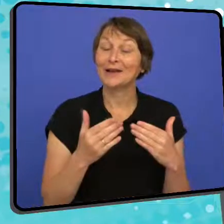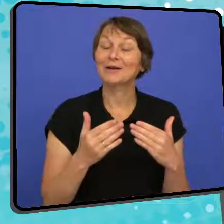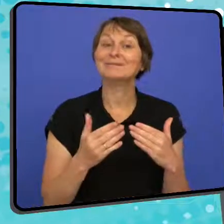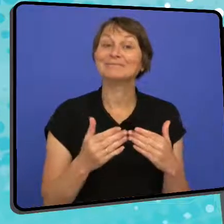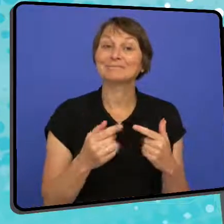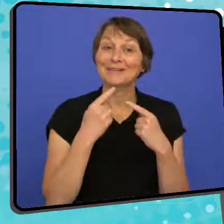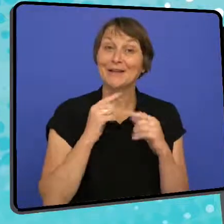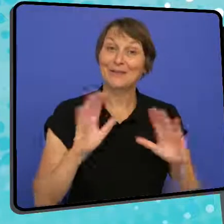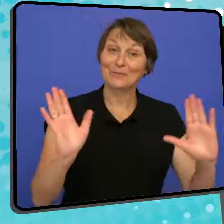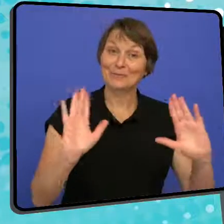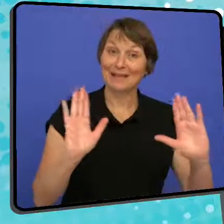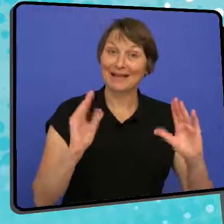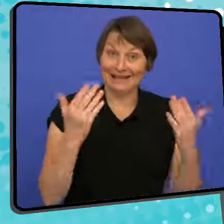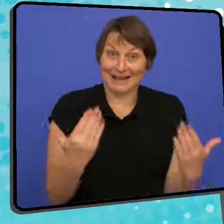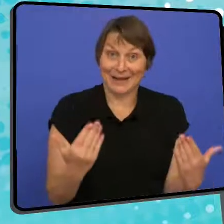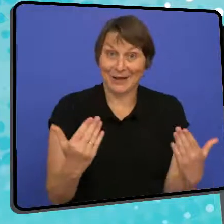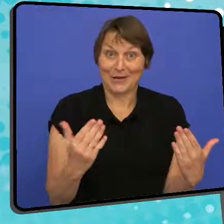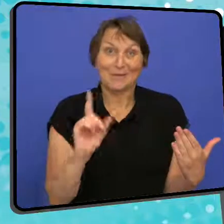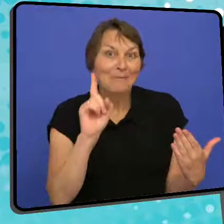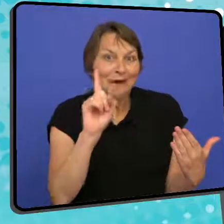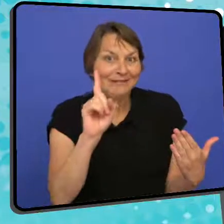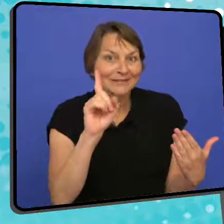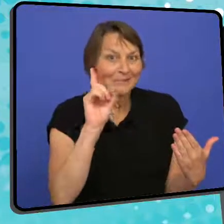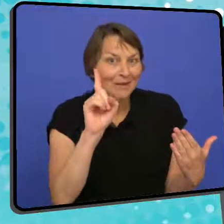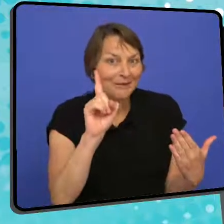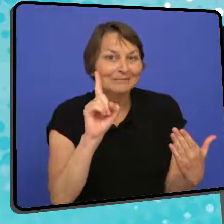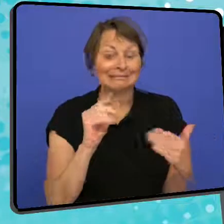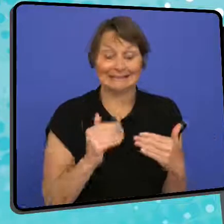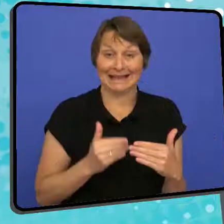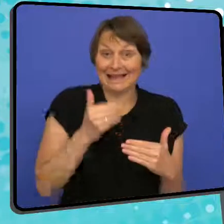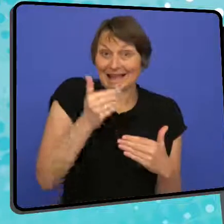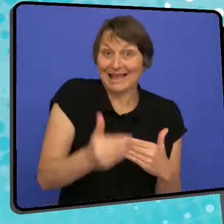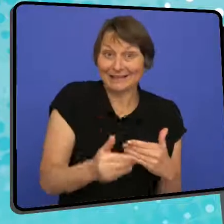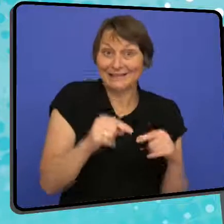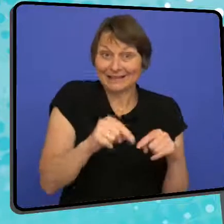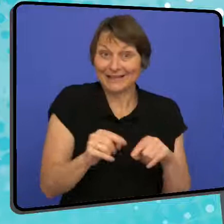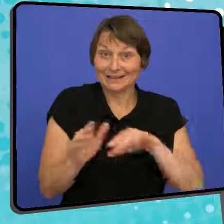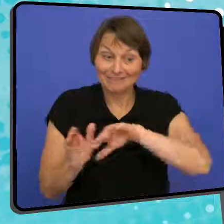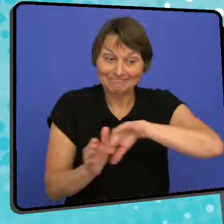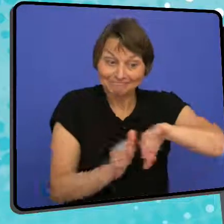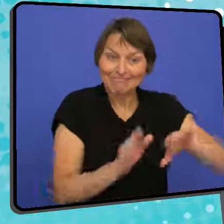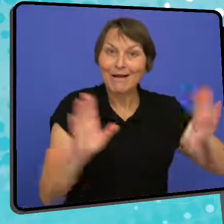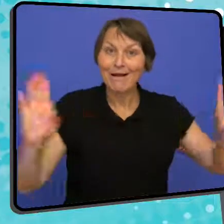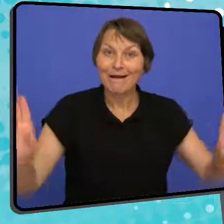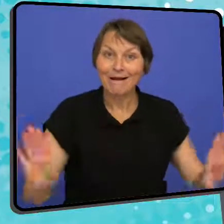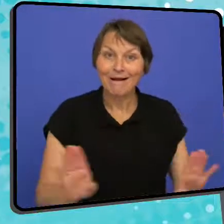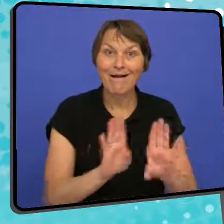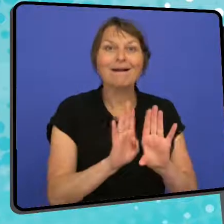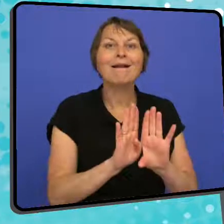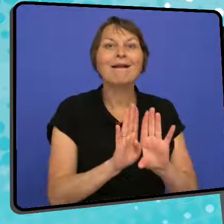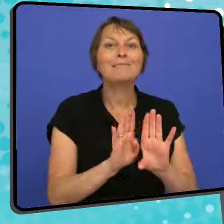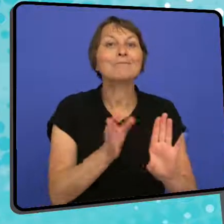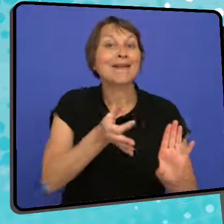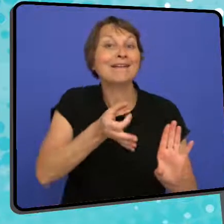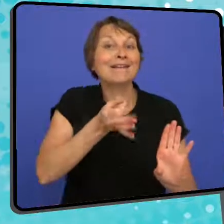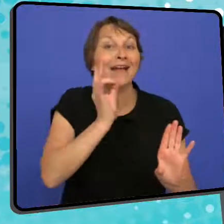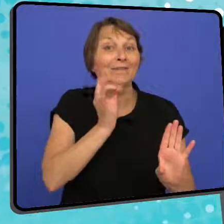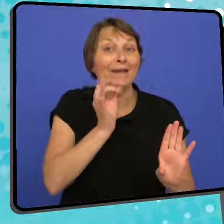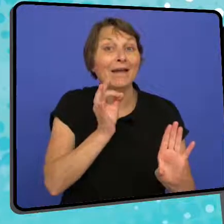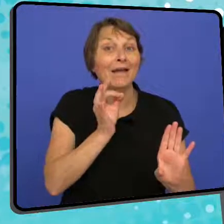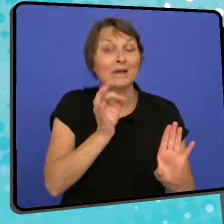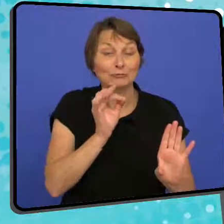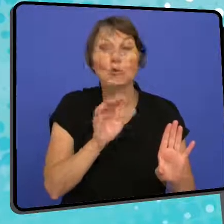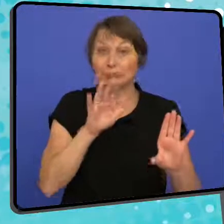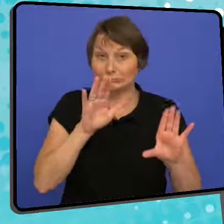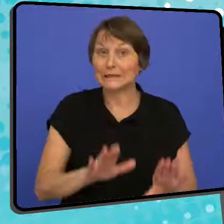for now, but Robert will be in the cafe with us for 30 minutes after the show. And so if you have any questions to